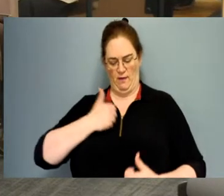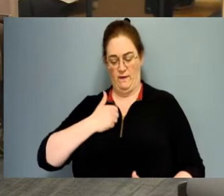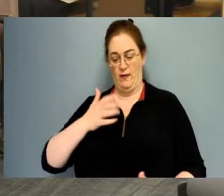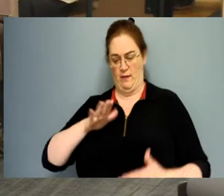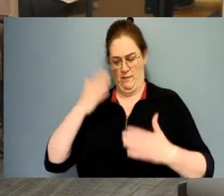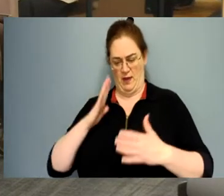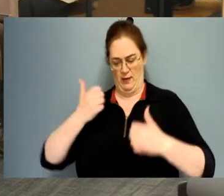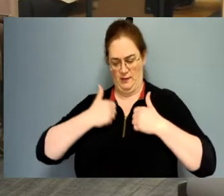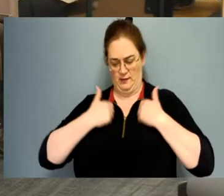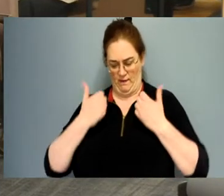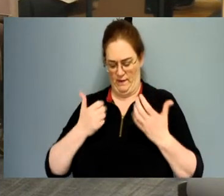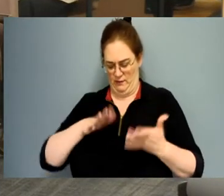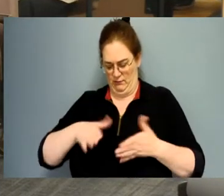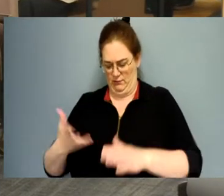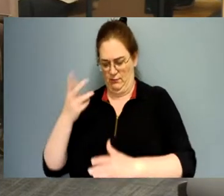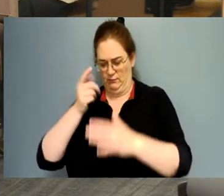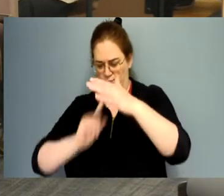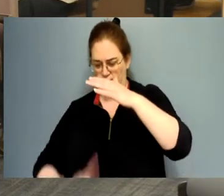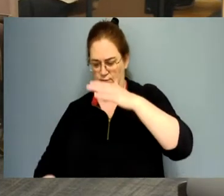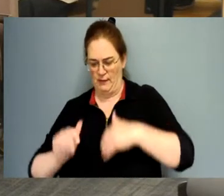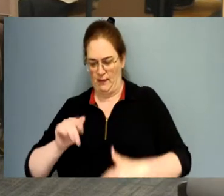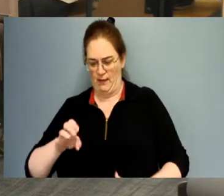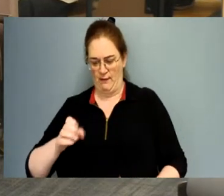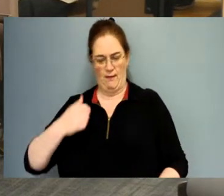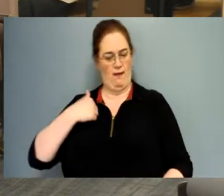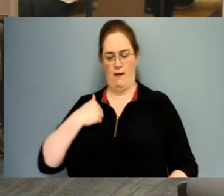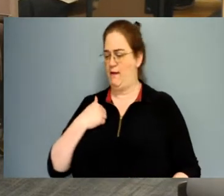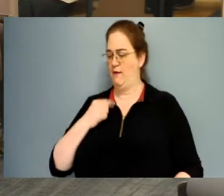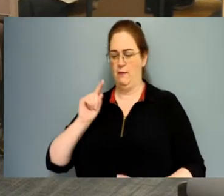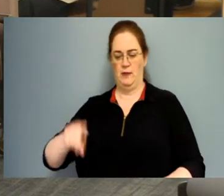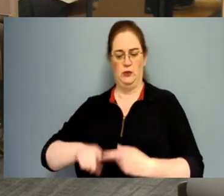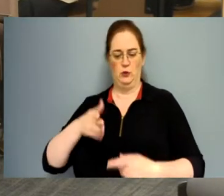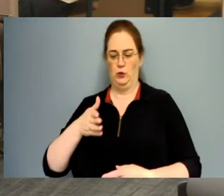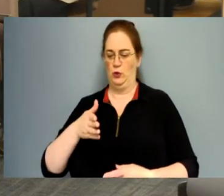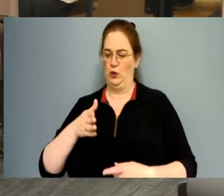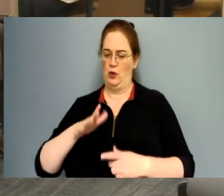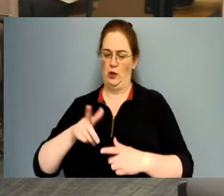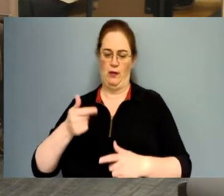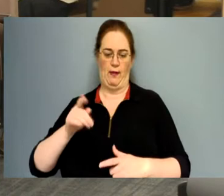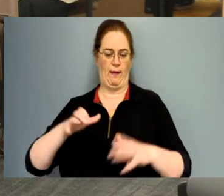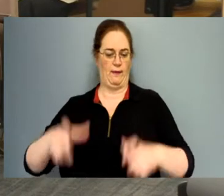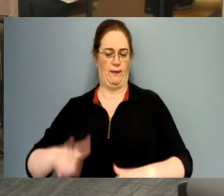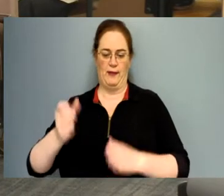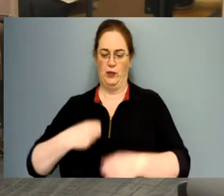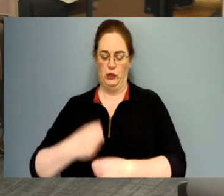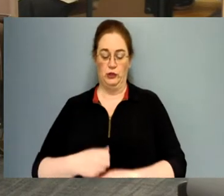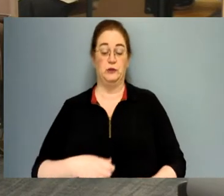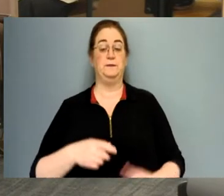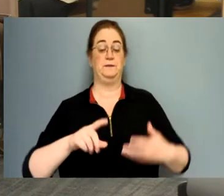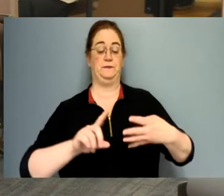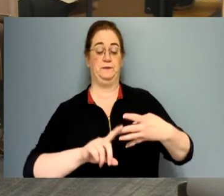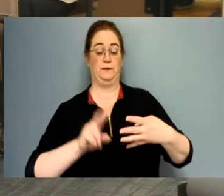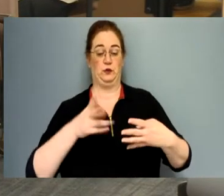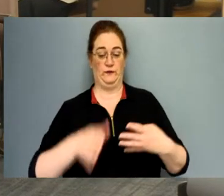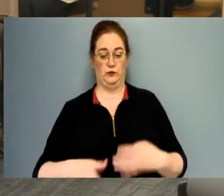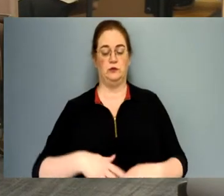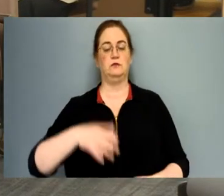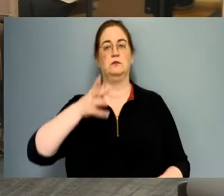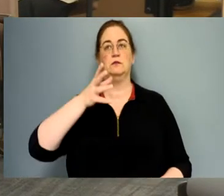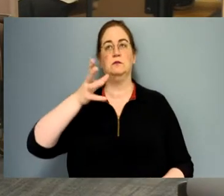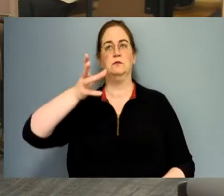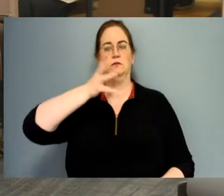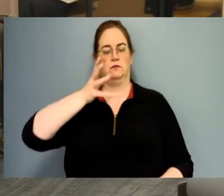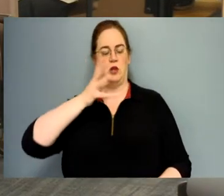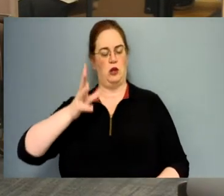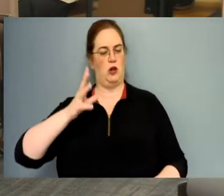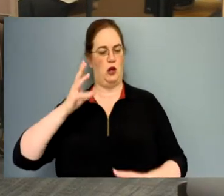murky lake now. I haven't been to a lake in years. Two Fish. My mother had three children, braided her iron spirit into our hair.